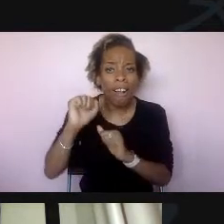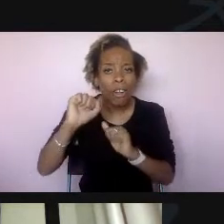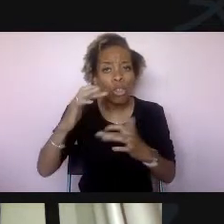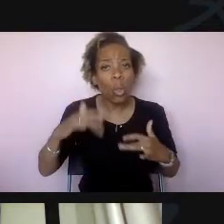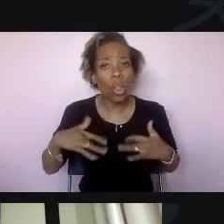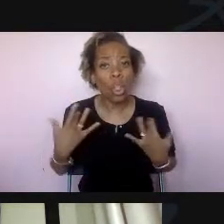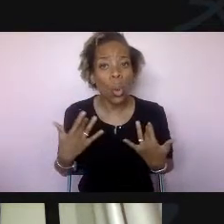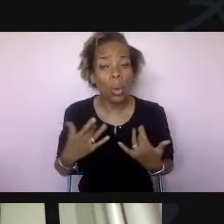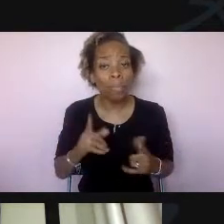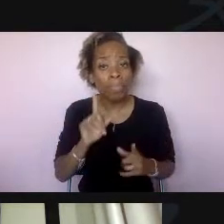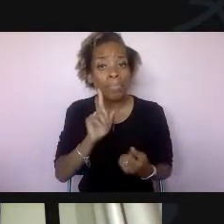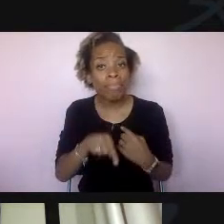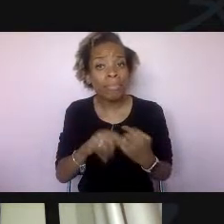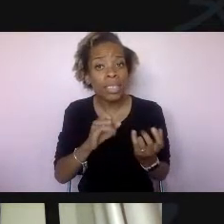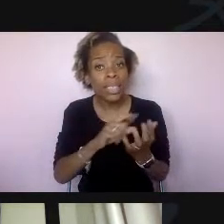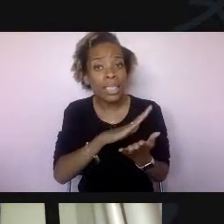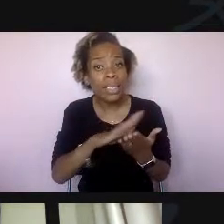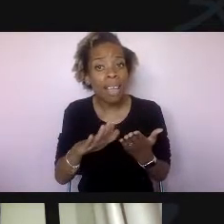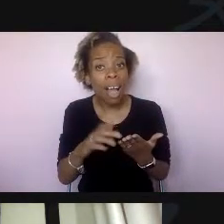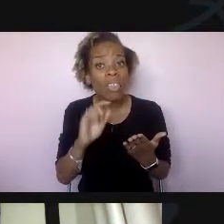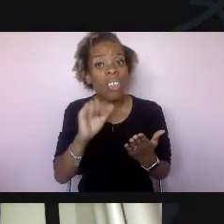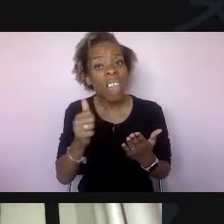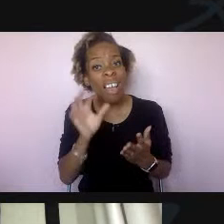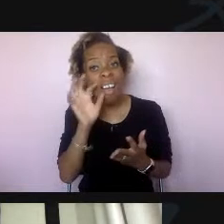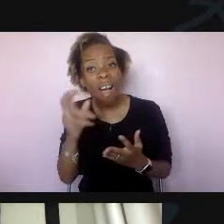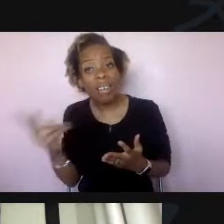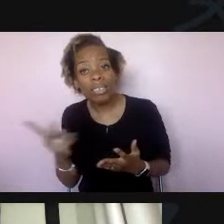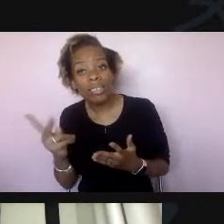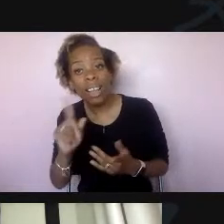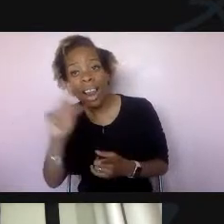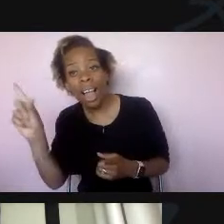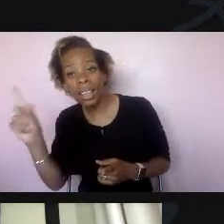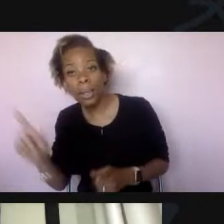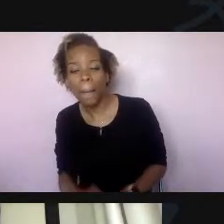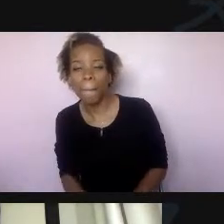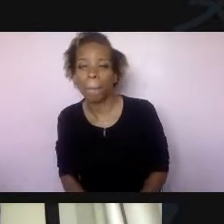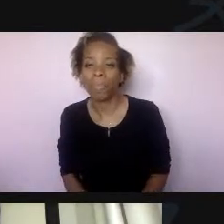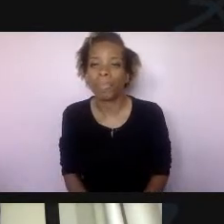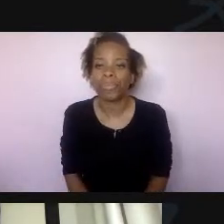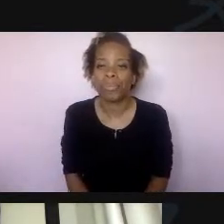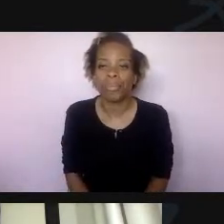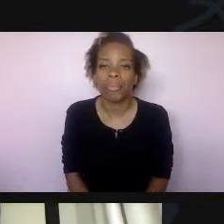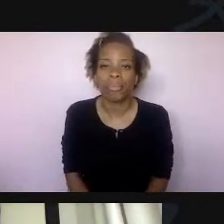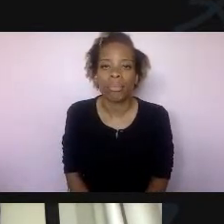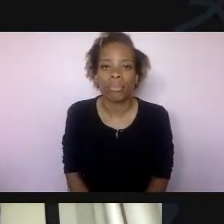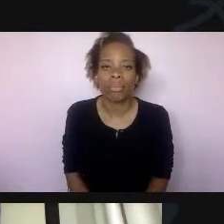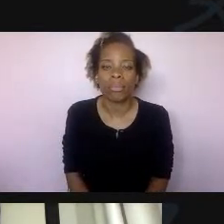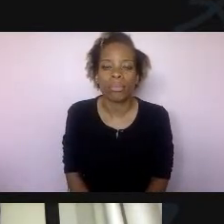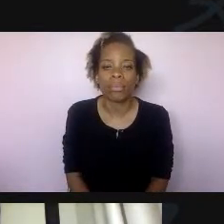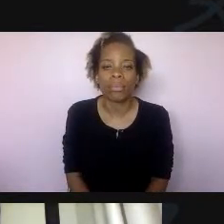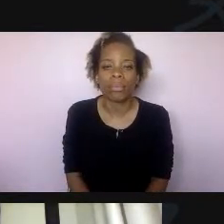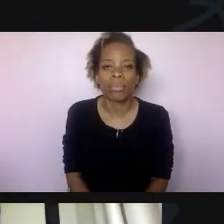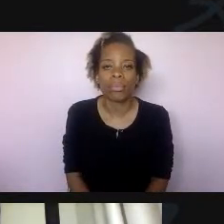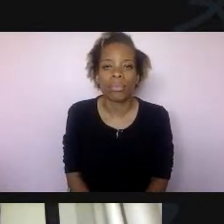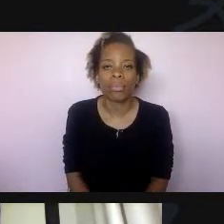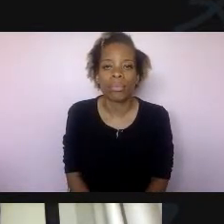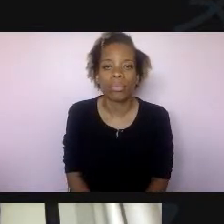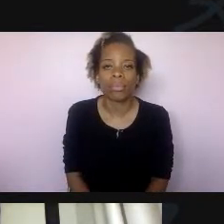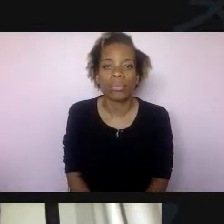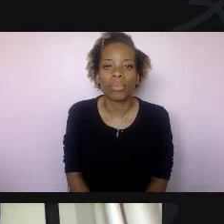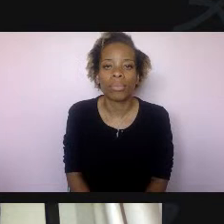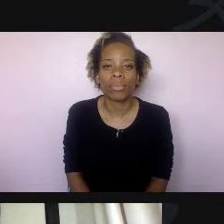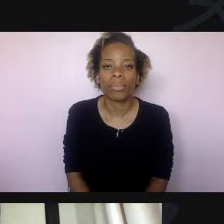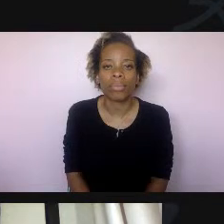Seth, perhaps if I can go to you first and then we can bring the others in. Yeah, thank you. I think COVID has really shown what I've been talking about in relation